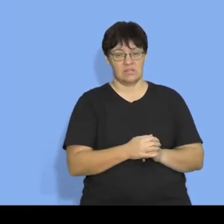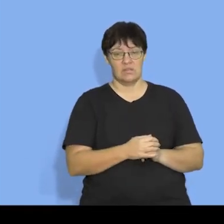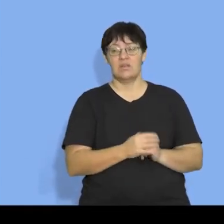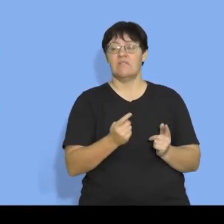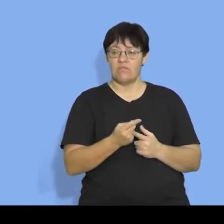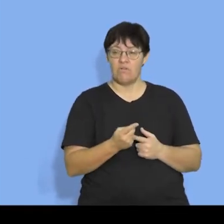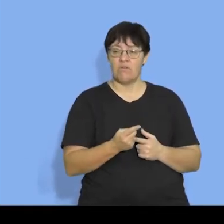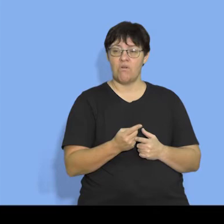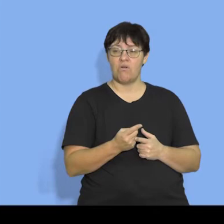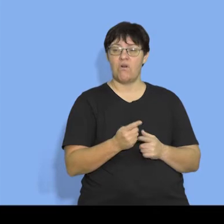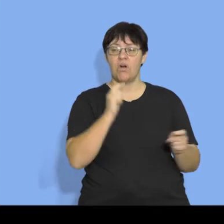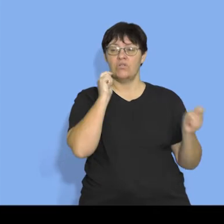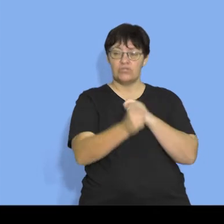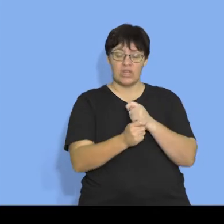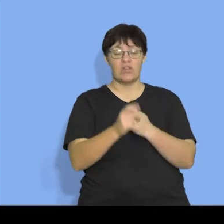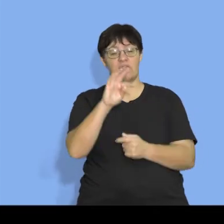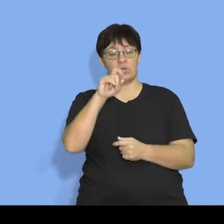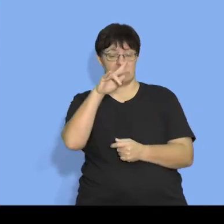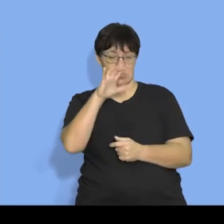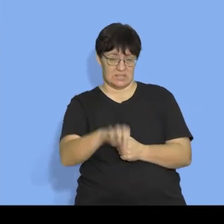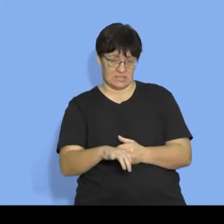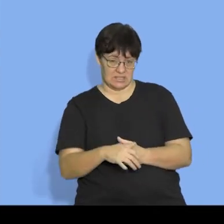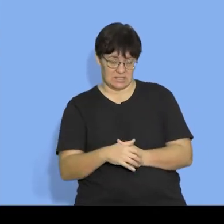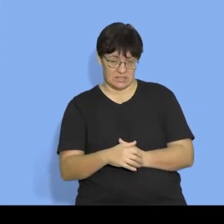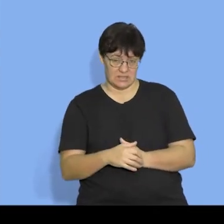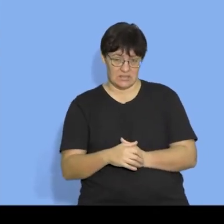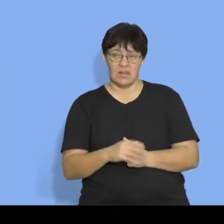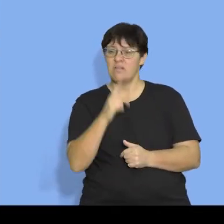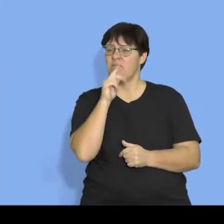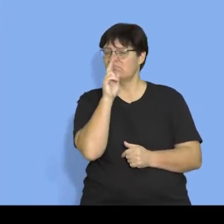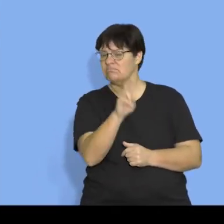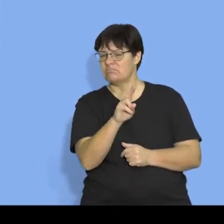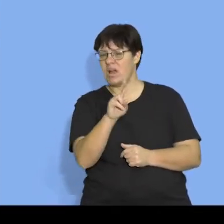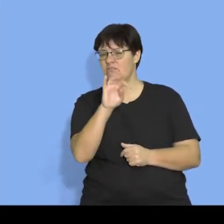Acceleration is the rate of change of velocity. So now I'm looking at how